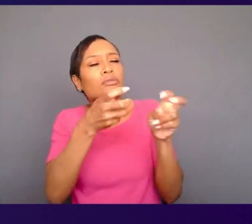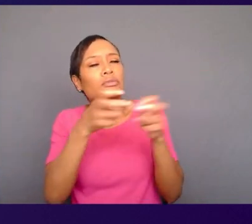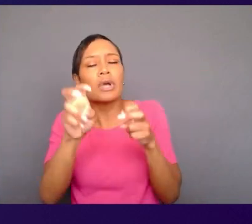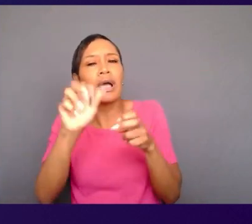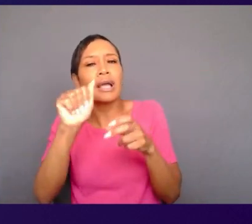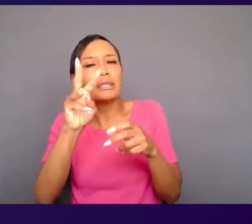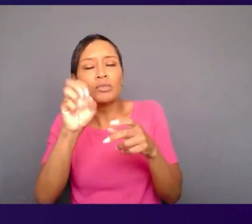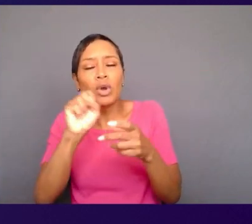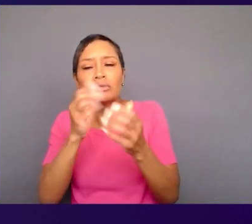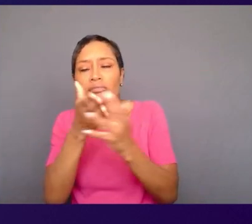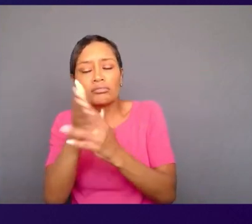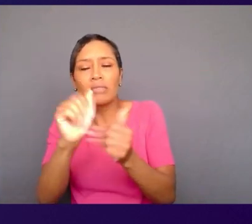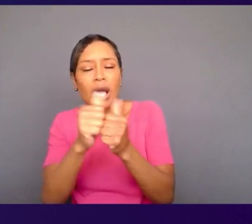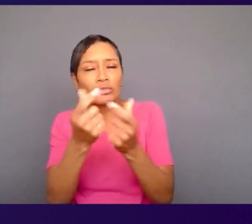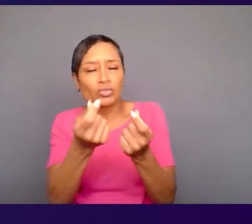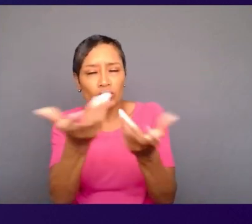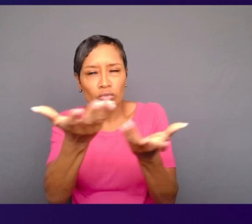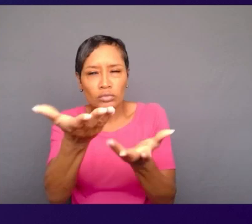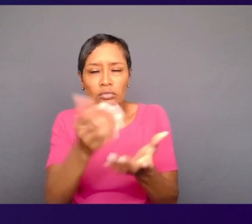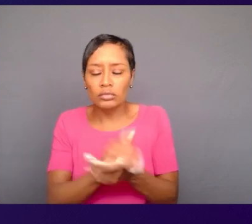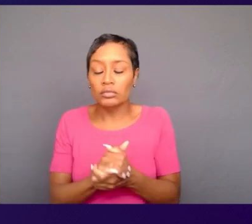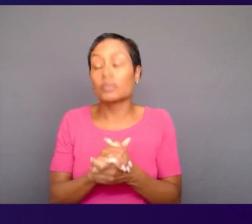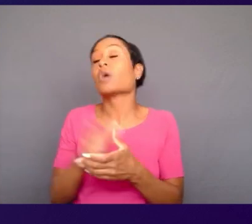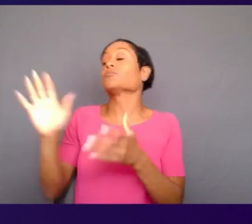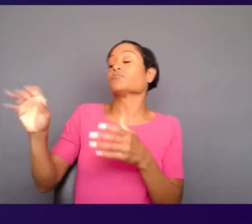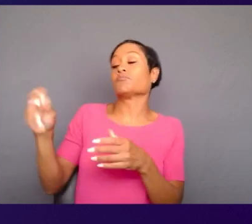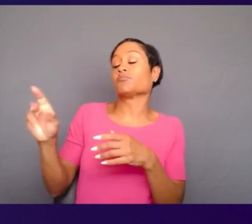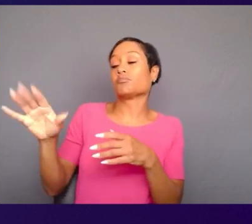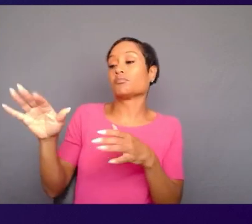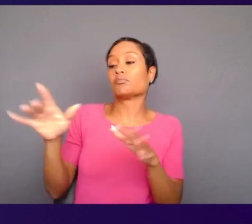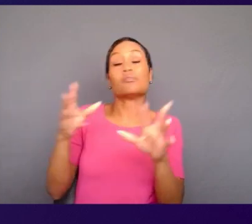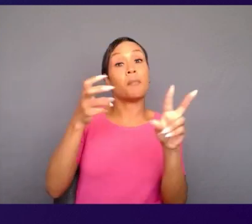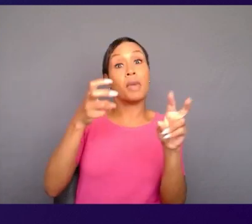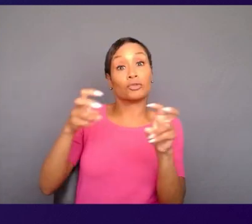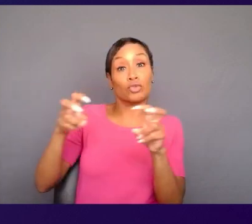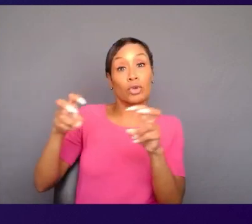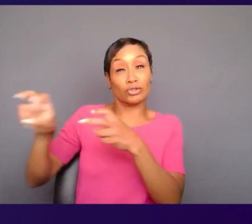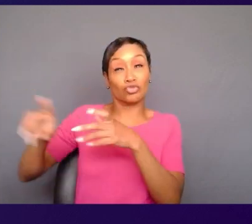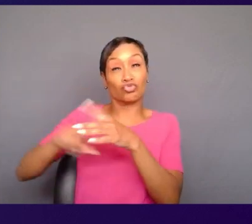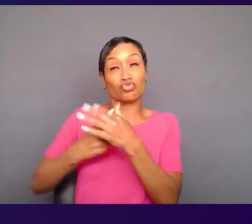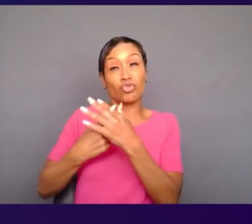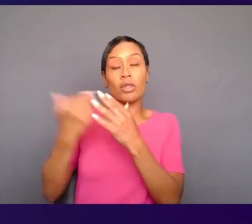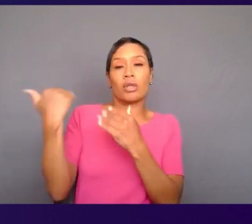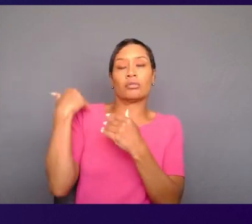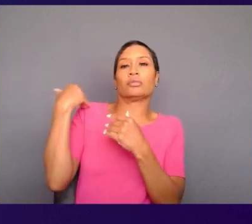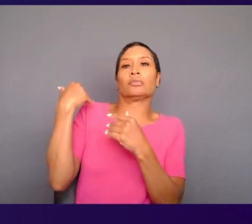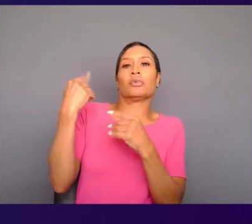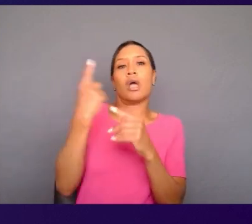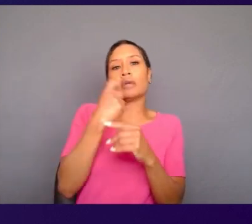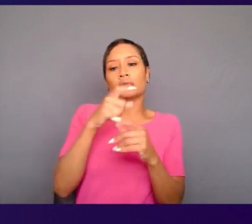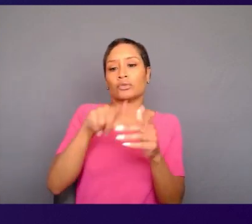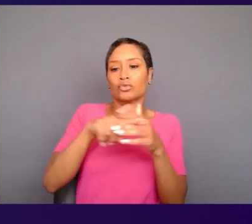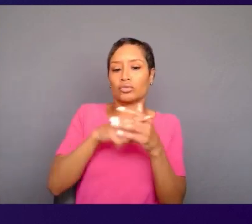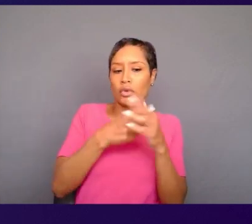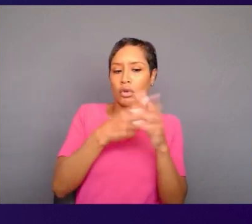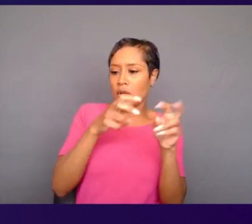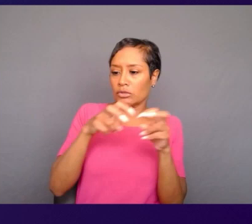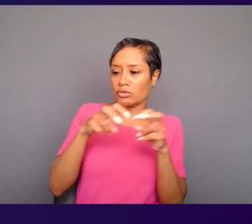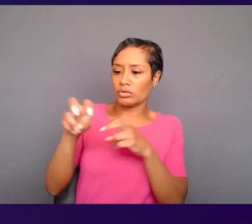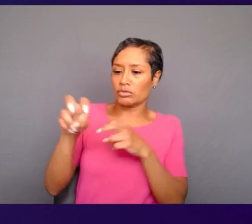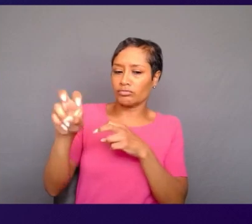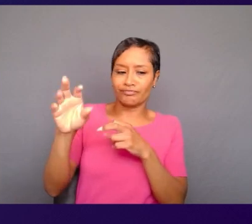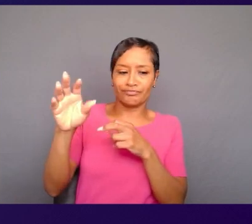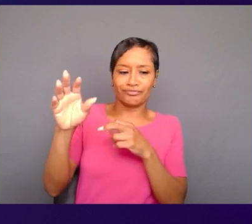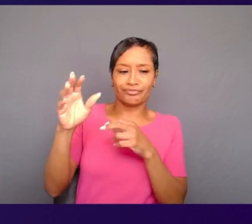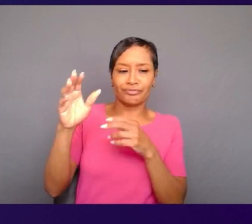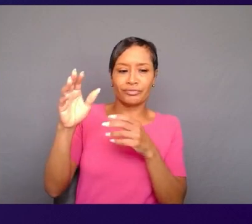where that took you. Yeah, so when the migration started, we were asked to do the migration in as